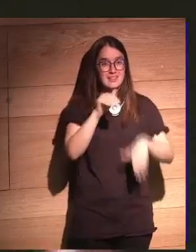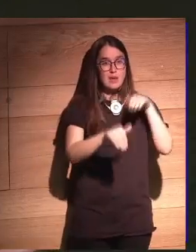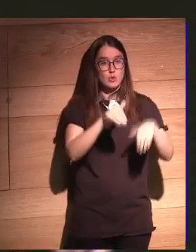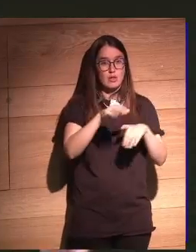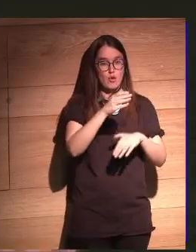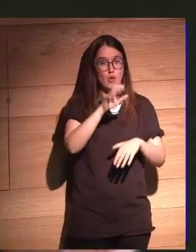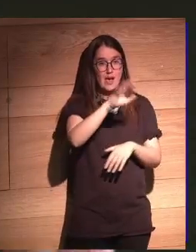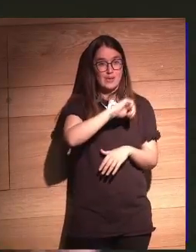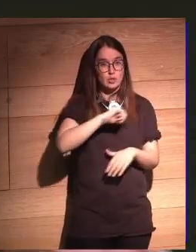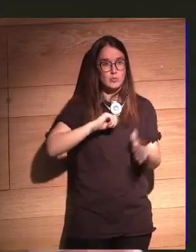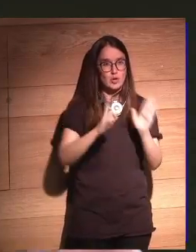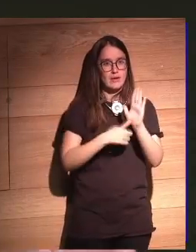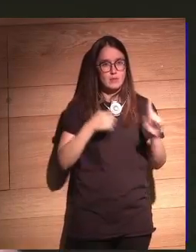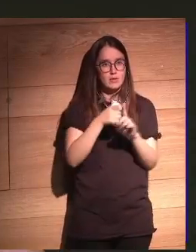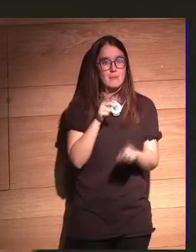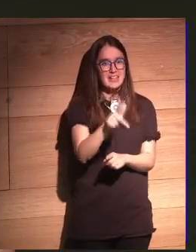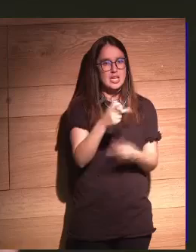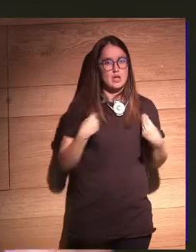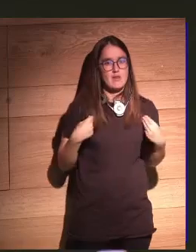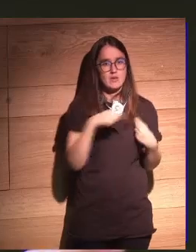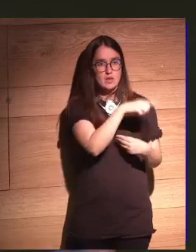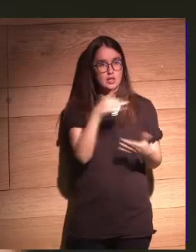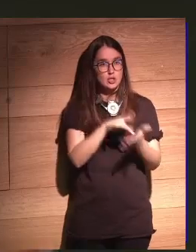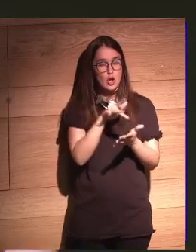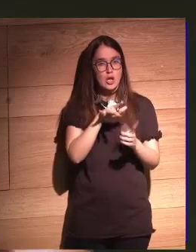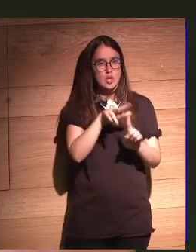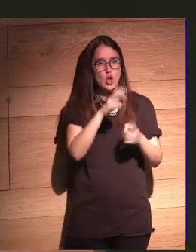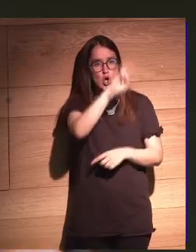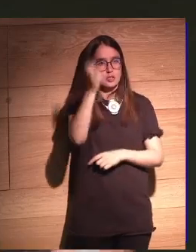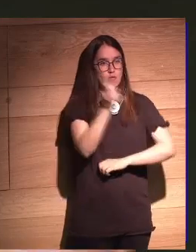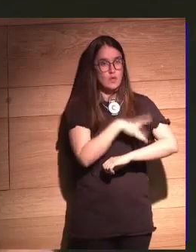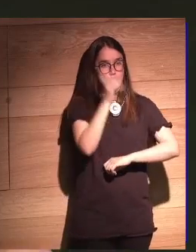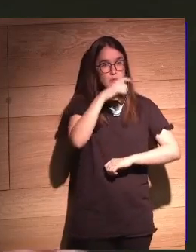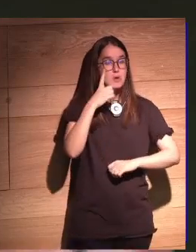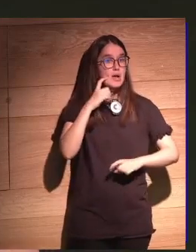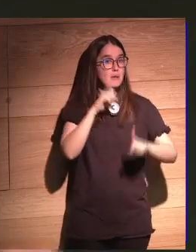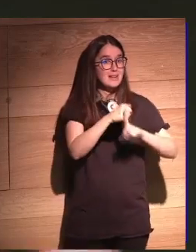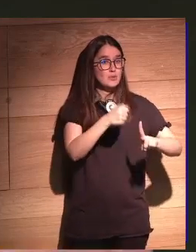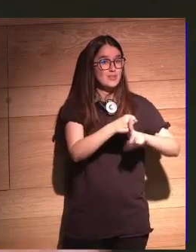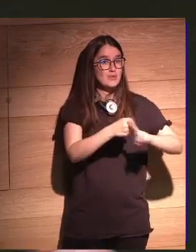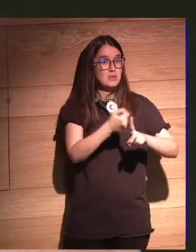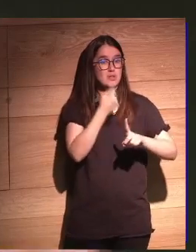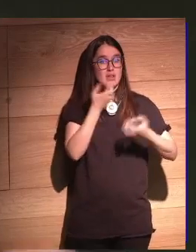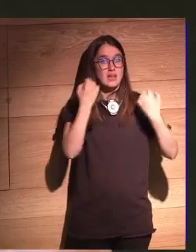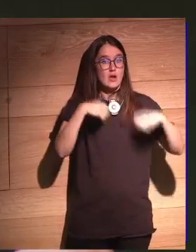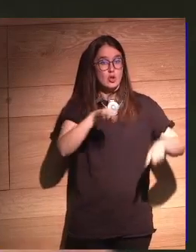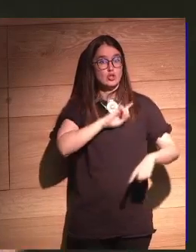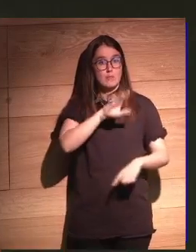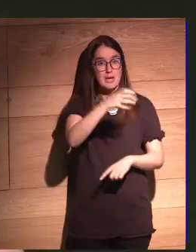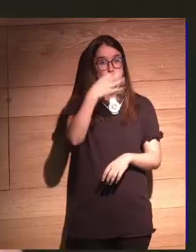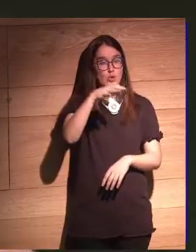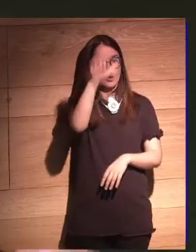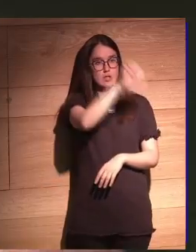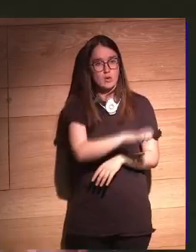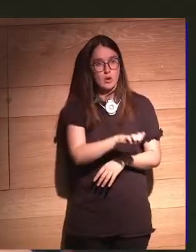government after voting at the autonomous region level laws to guarantee housing, they have a different landscape. Vulture funds